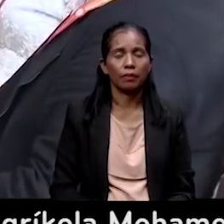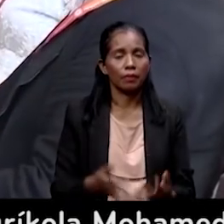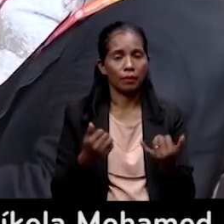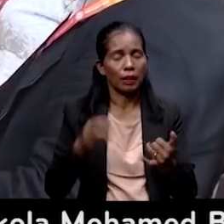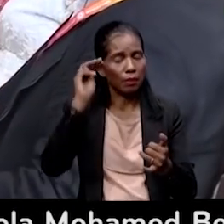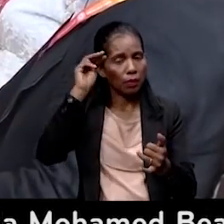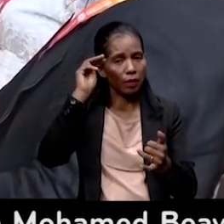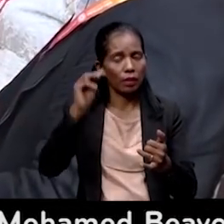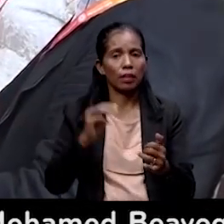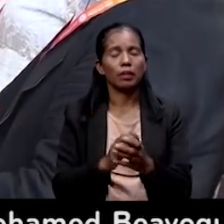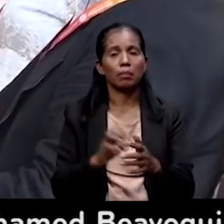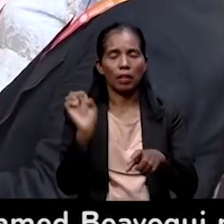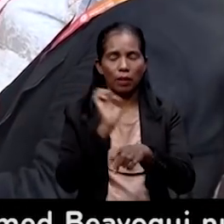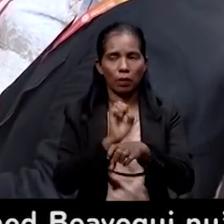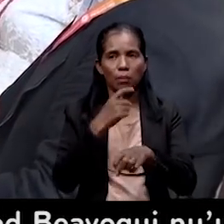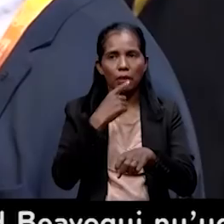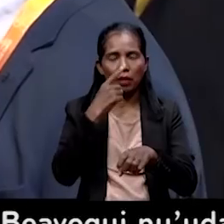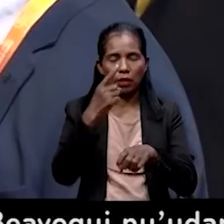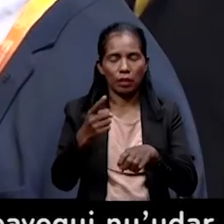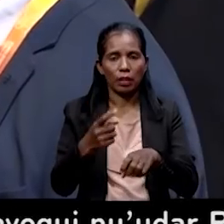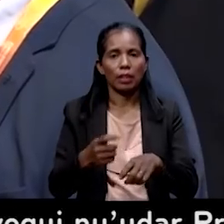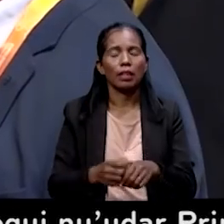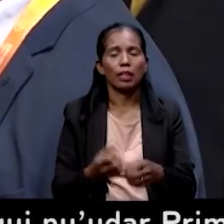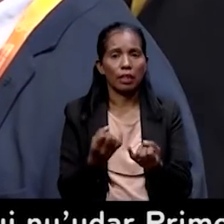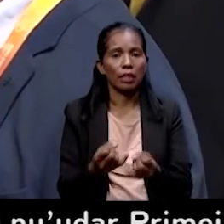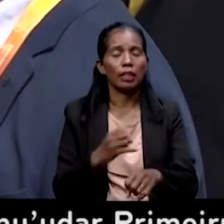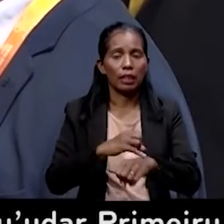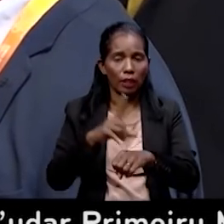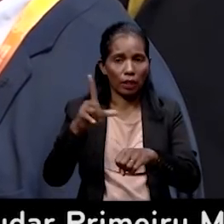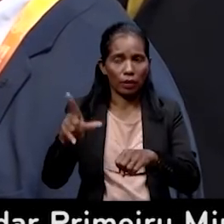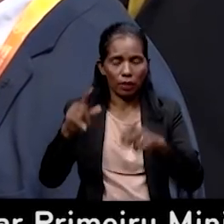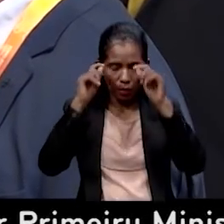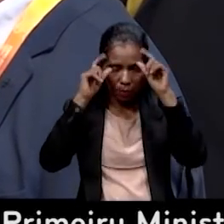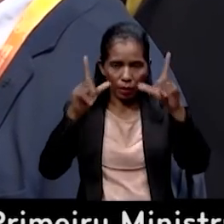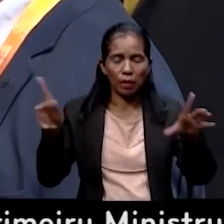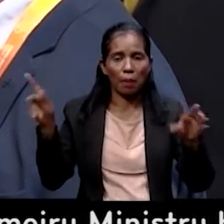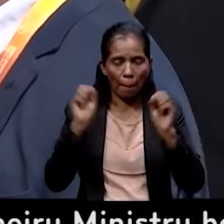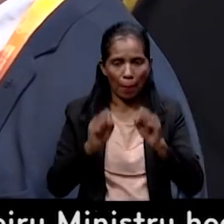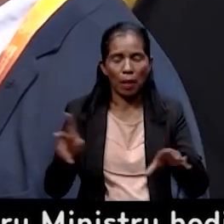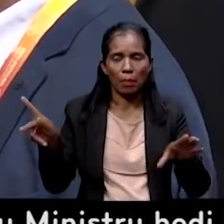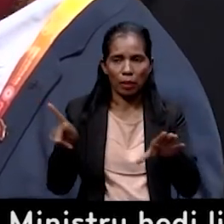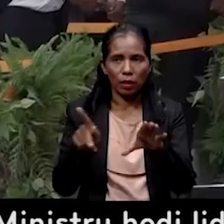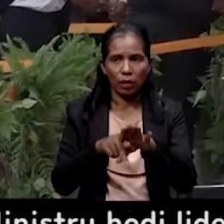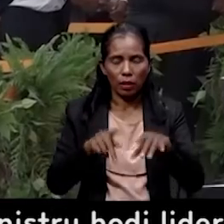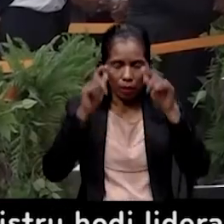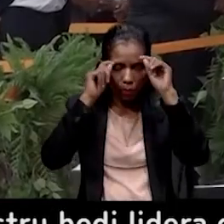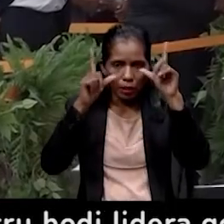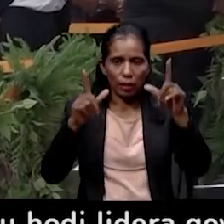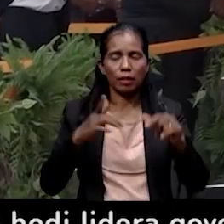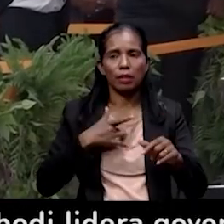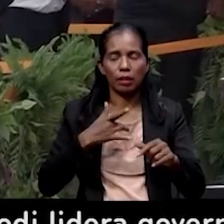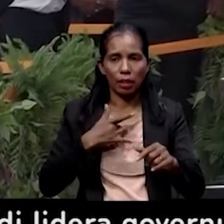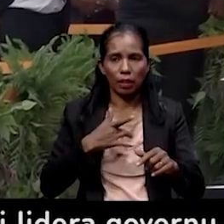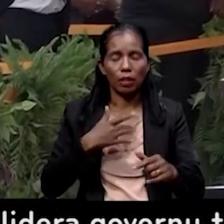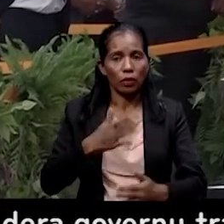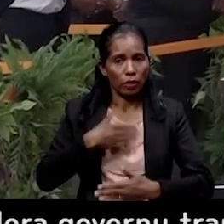ministro coordenador assunto econômico Hateten e evento internacional neve Timor-Leste mos bele participane Timor-Leste sente privilégio